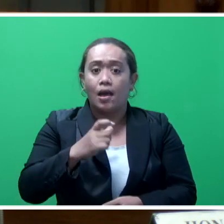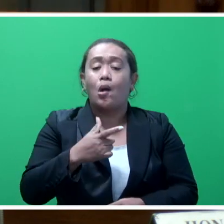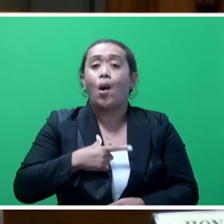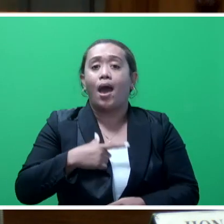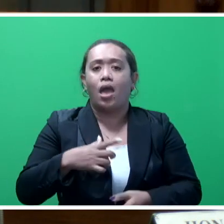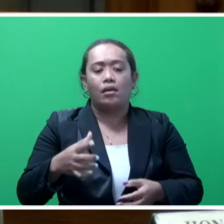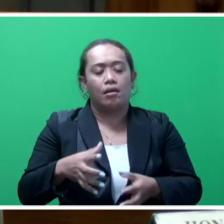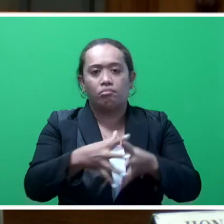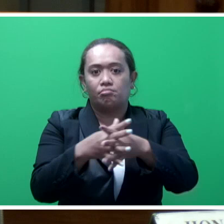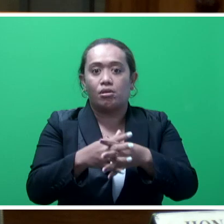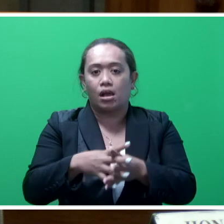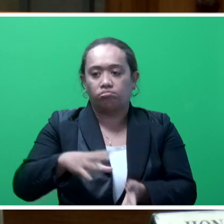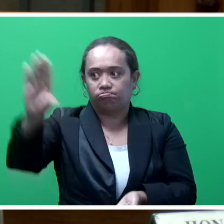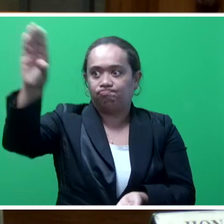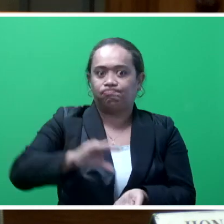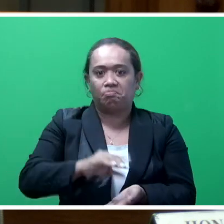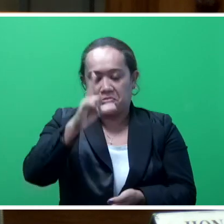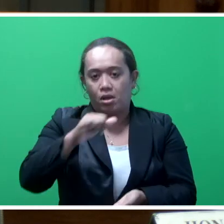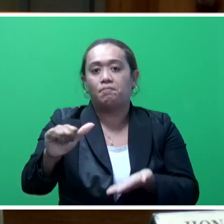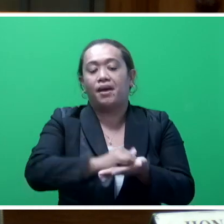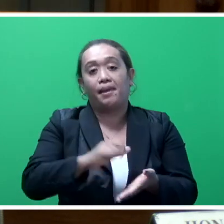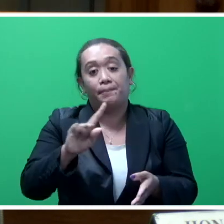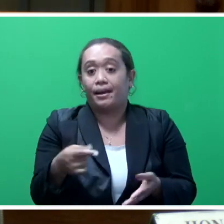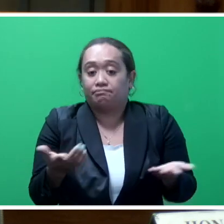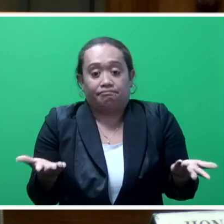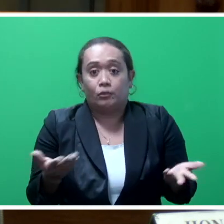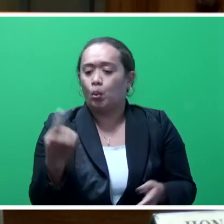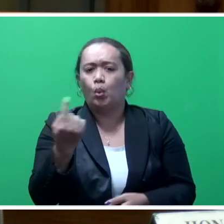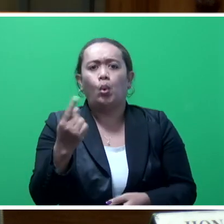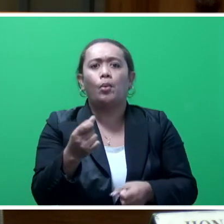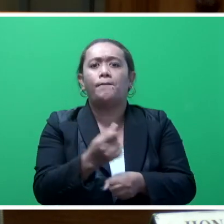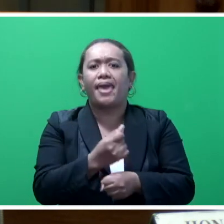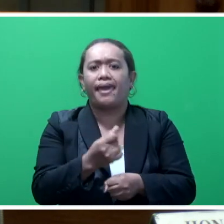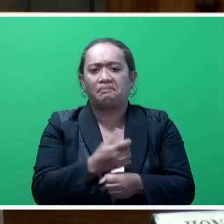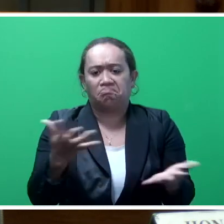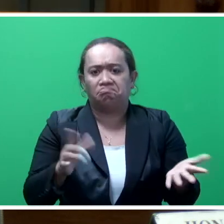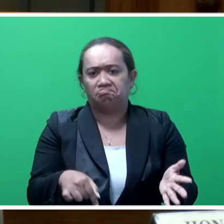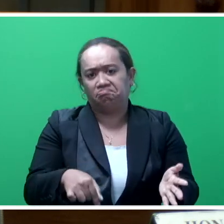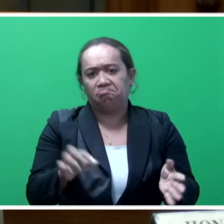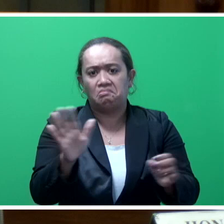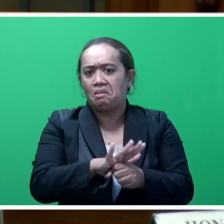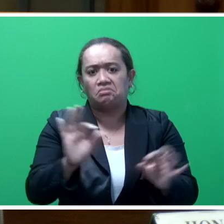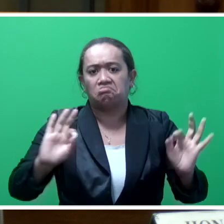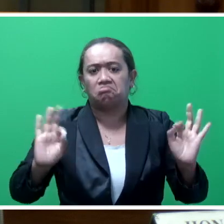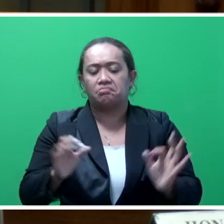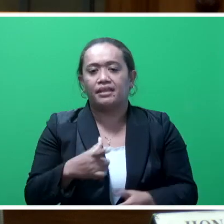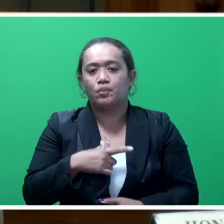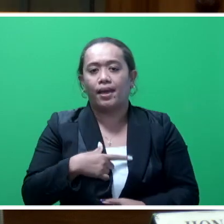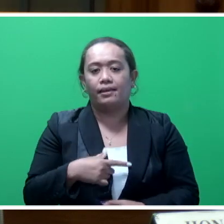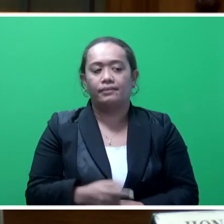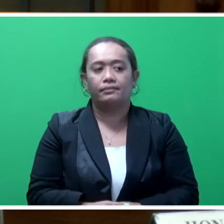product as organic. But then again, Mr. Speaker said, we need to get into that. And certification is not a one-year process, Mr. Speaker